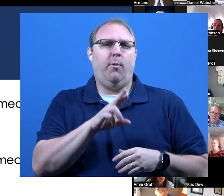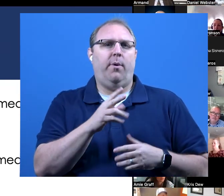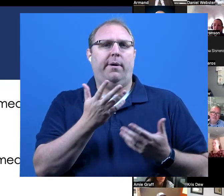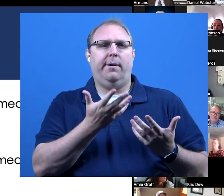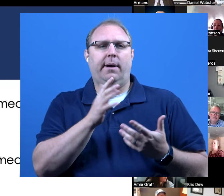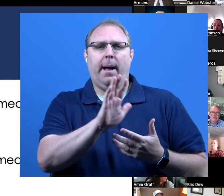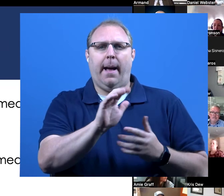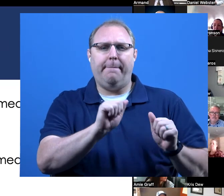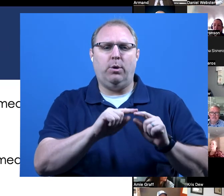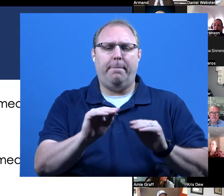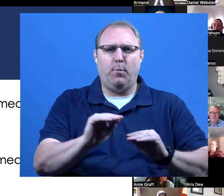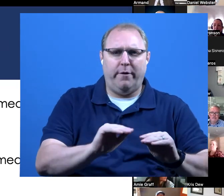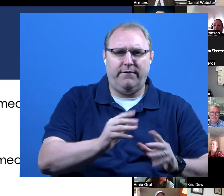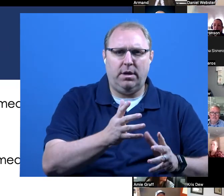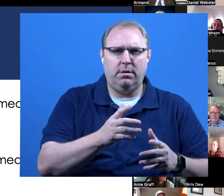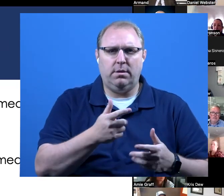So,